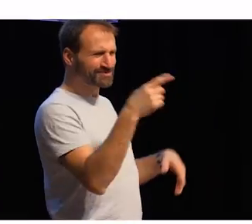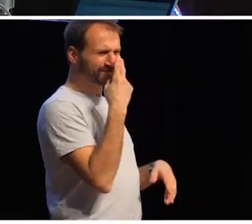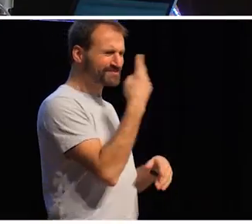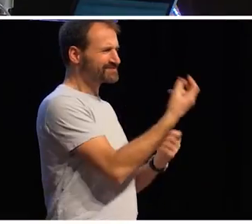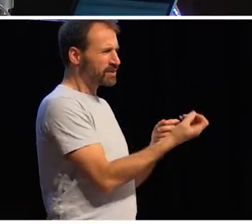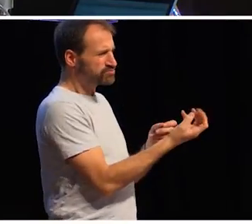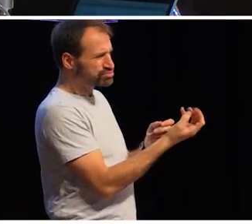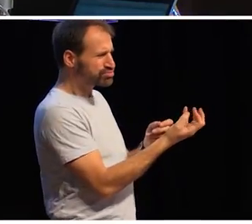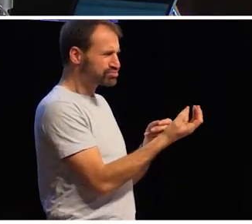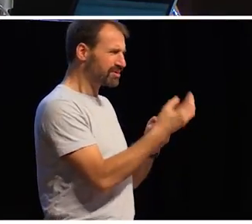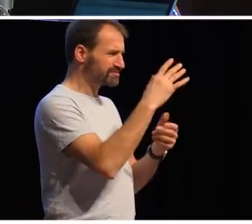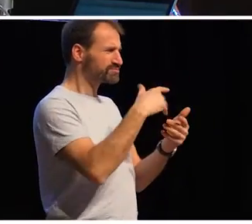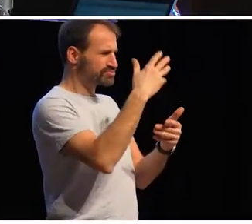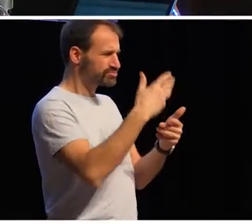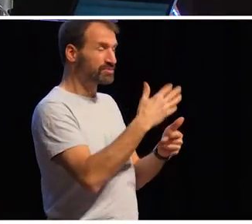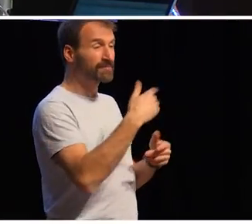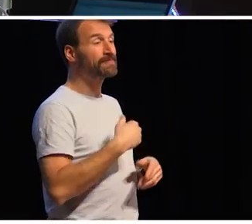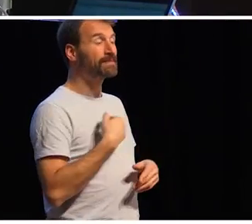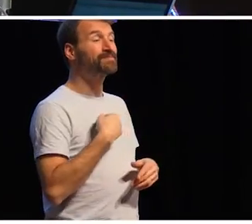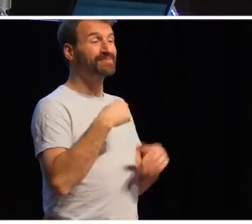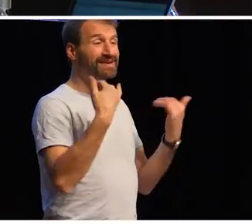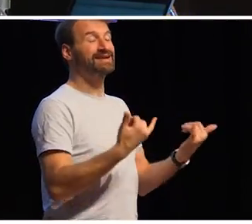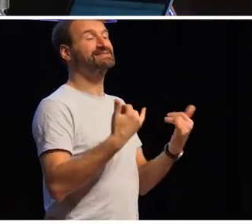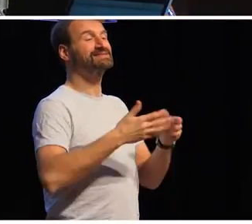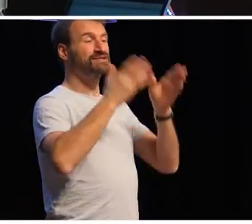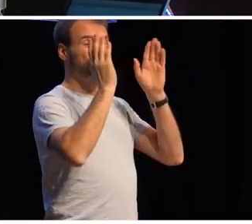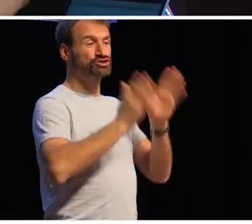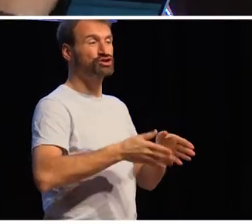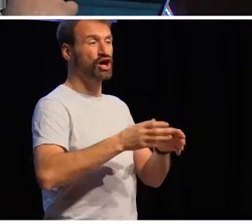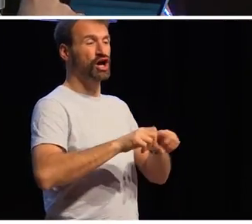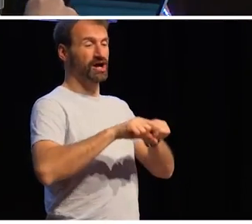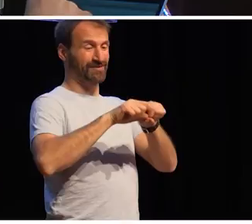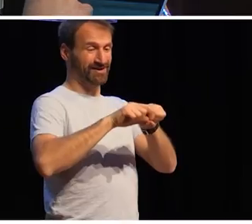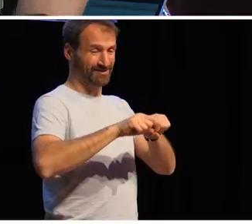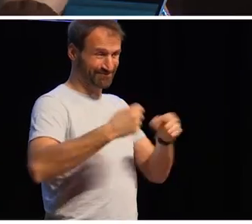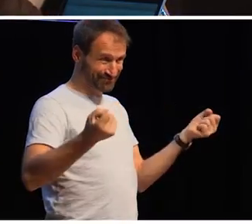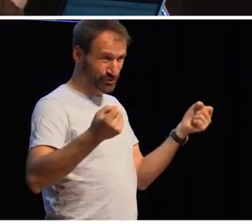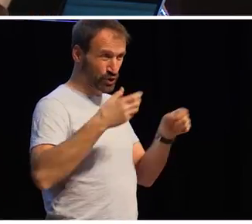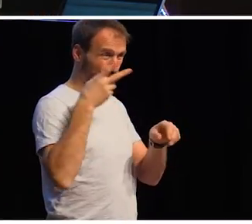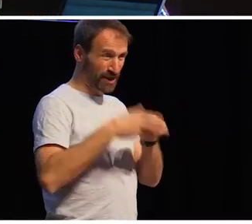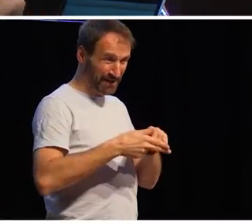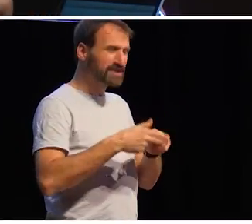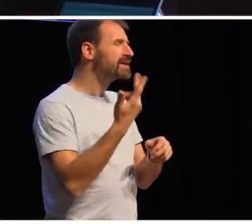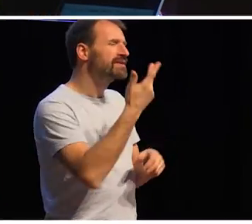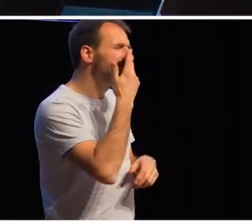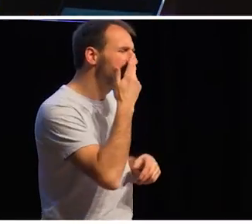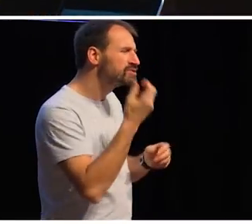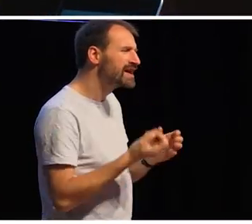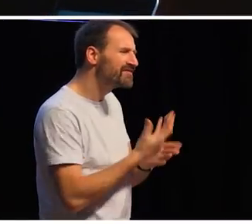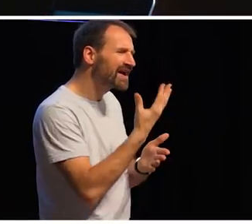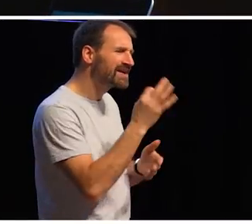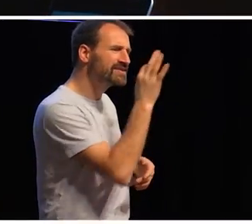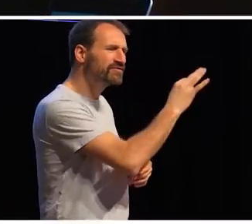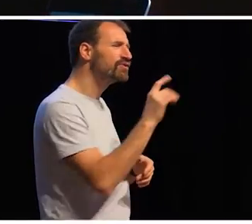pattern. I'm going to break the server here. What do you think is going to have an effect on the LED? Remember, it's a tightly coupled